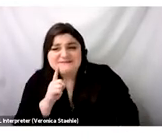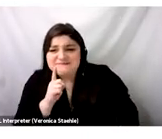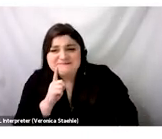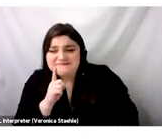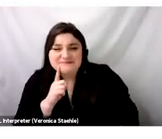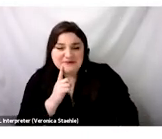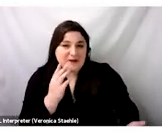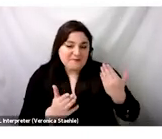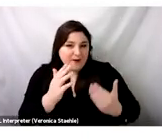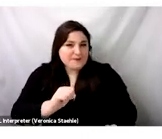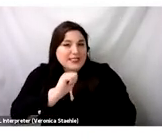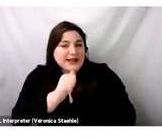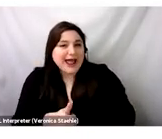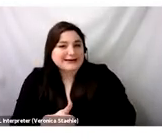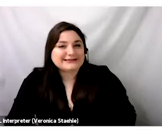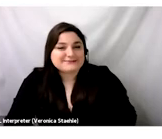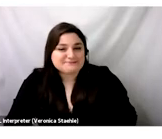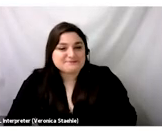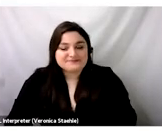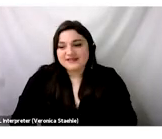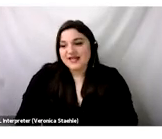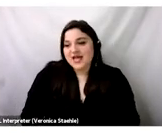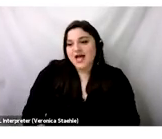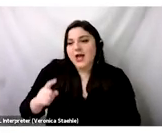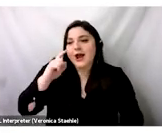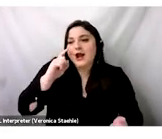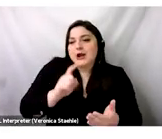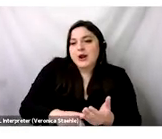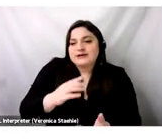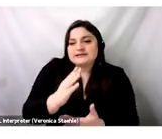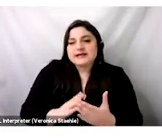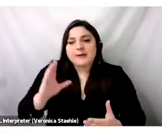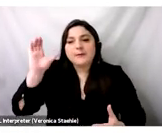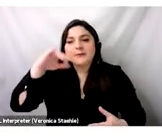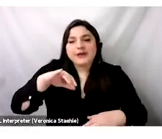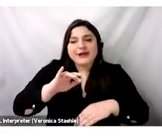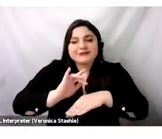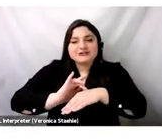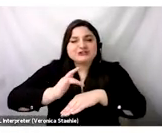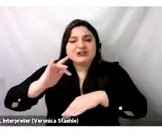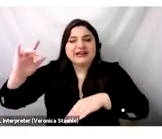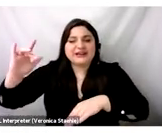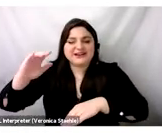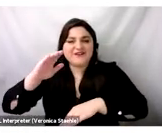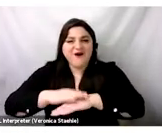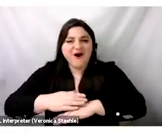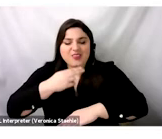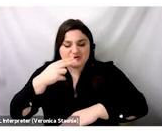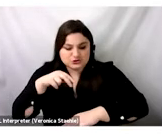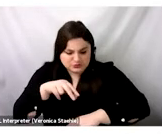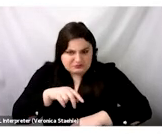Like, why is there like a sheen, like a rainbow sheen on the top of my soup, which I've witnessed and got kind of